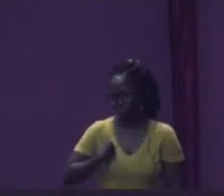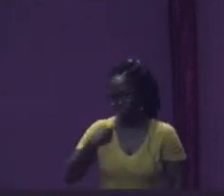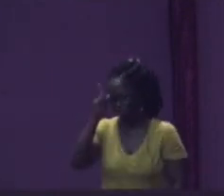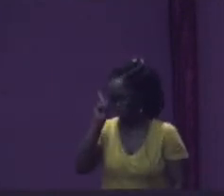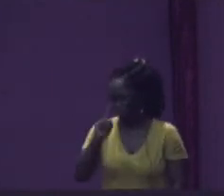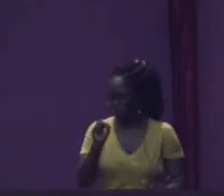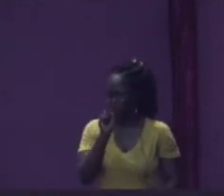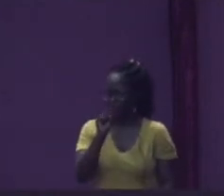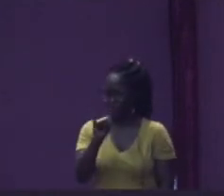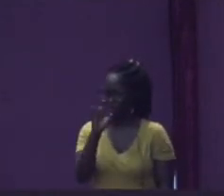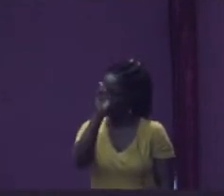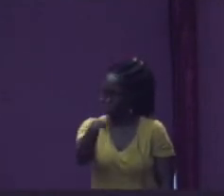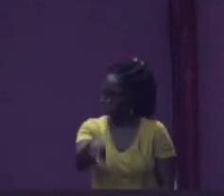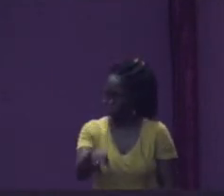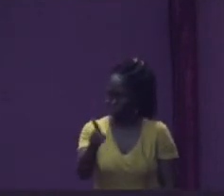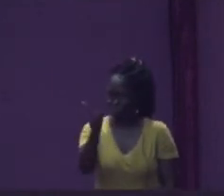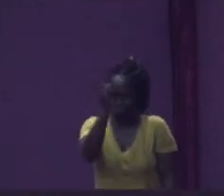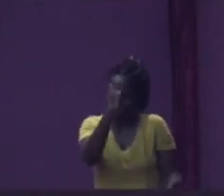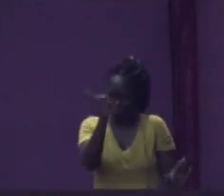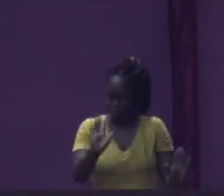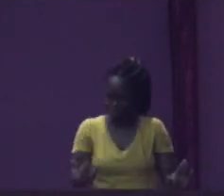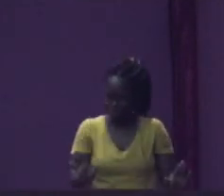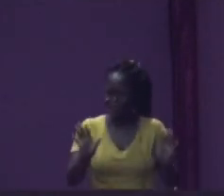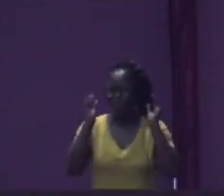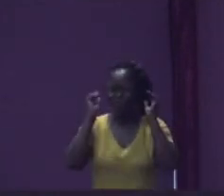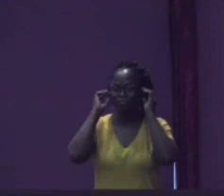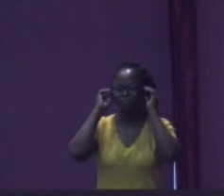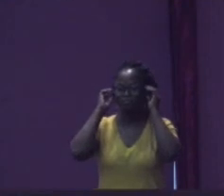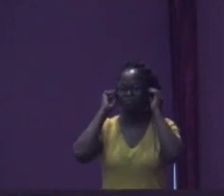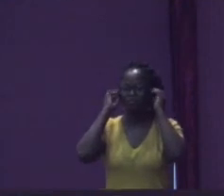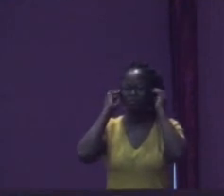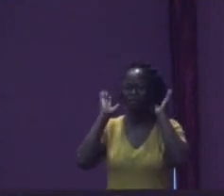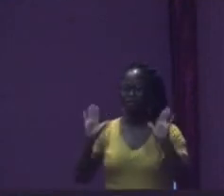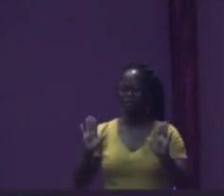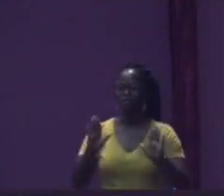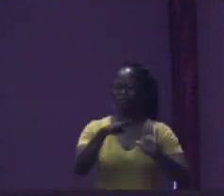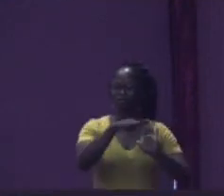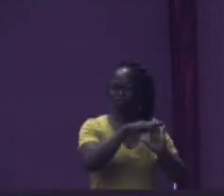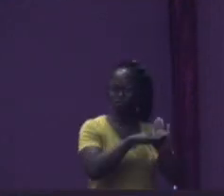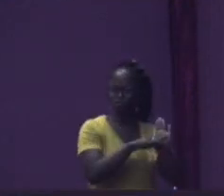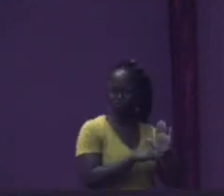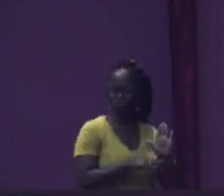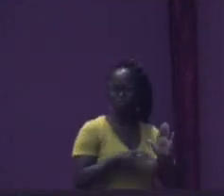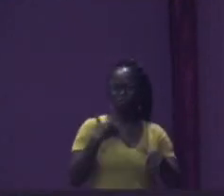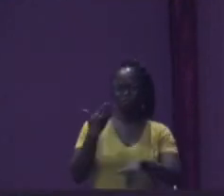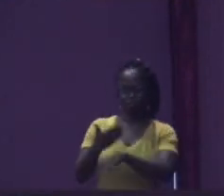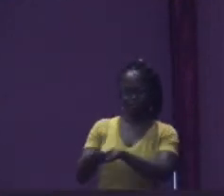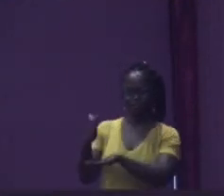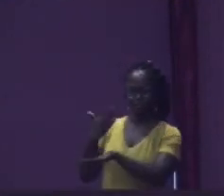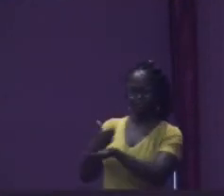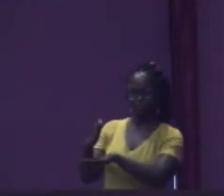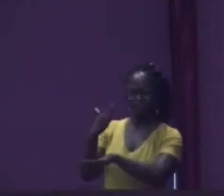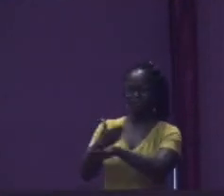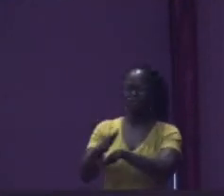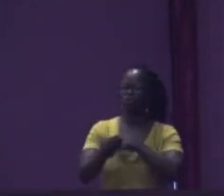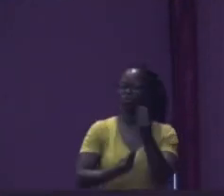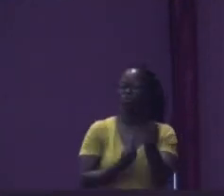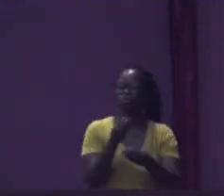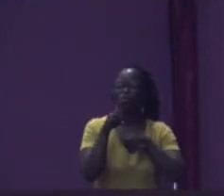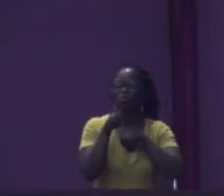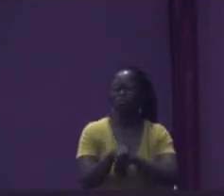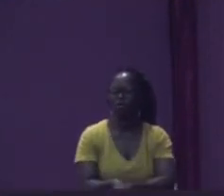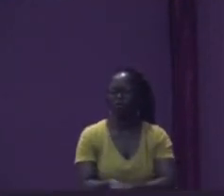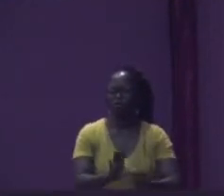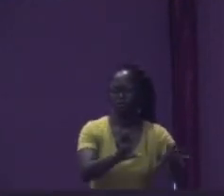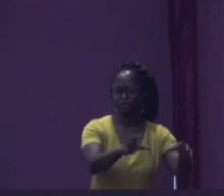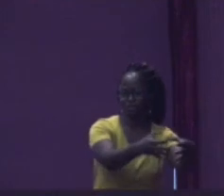But one of the exciting things is the midwifery training programs that are now teaching other midwives,